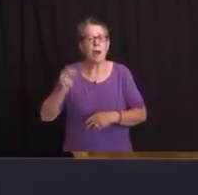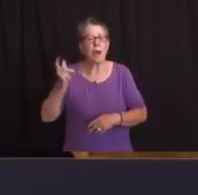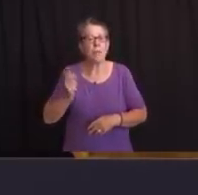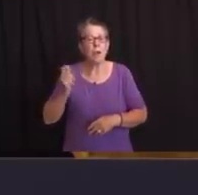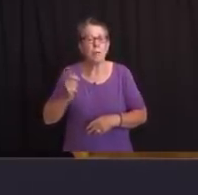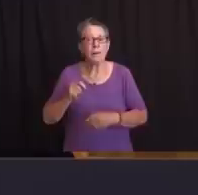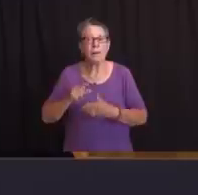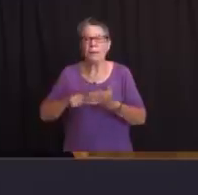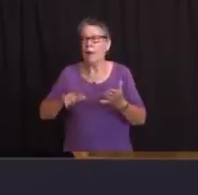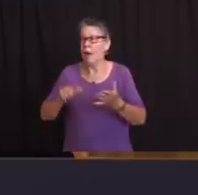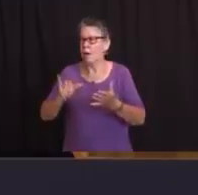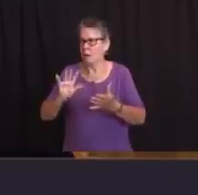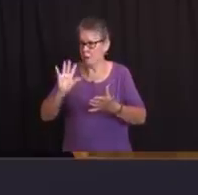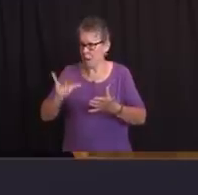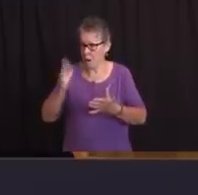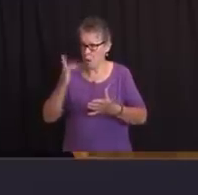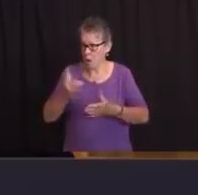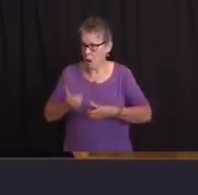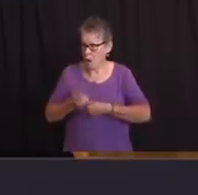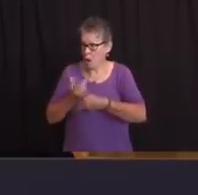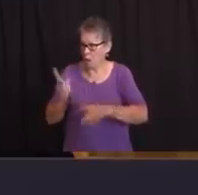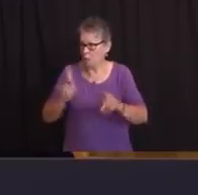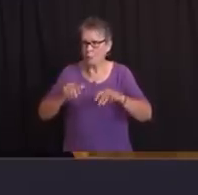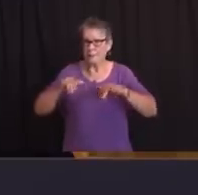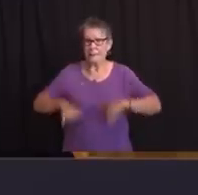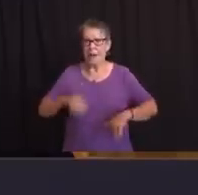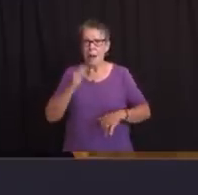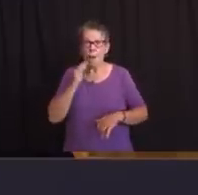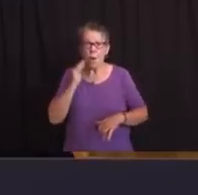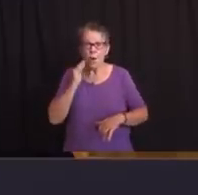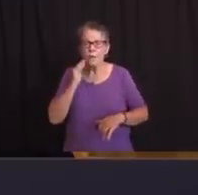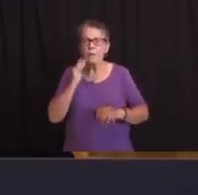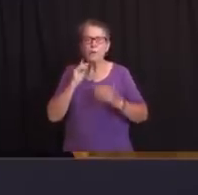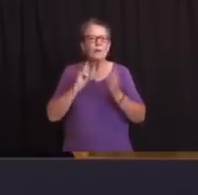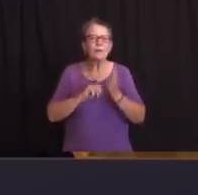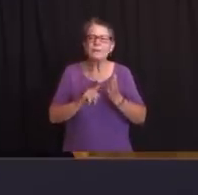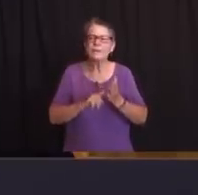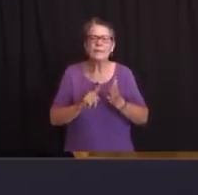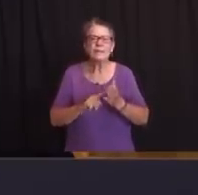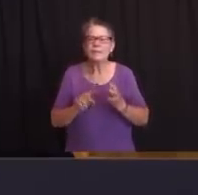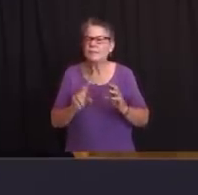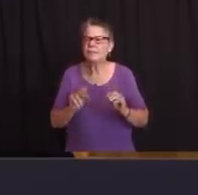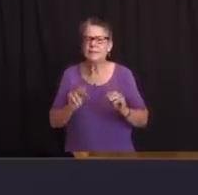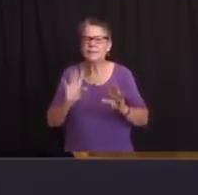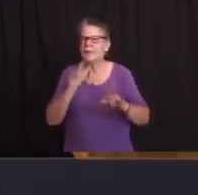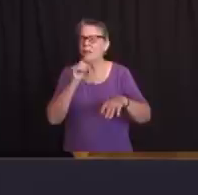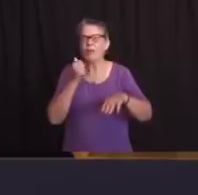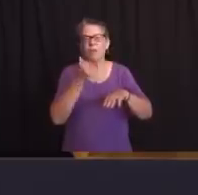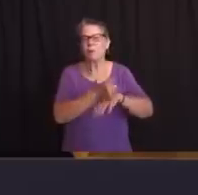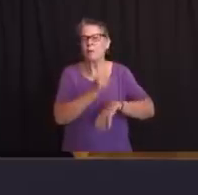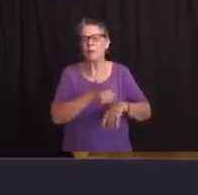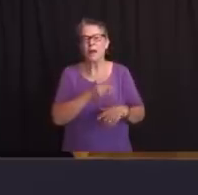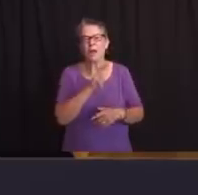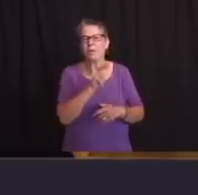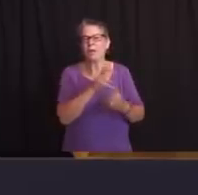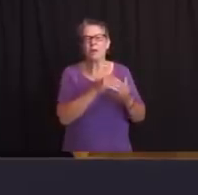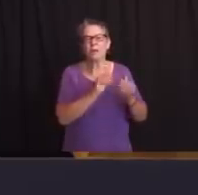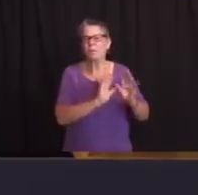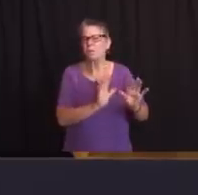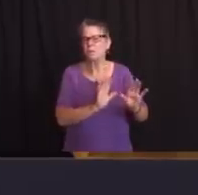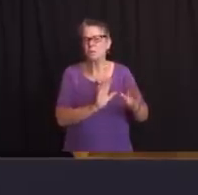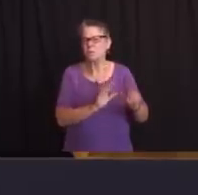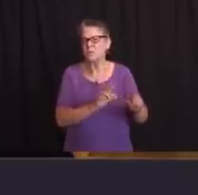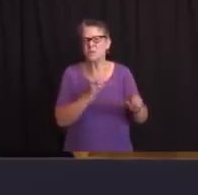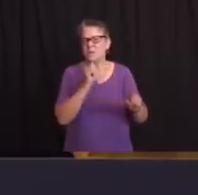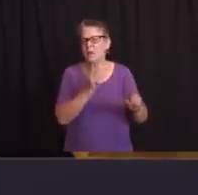this challenge. The research would suggest it perhaps isn't a factor. I think it still has had